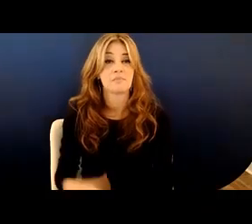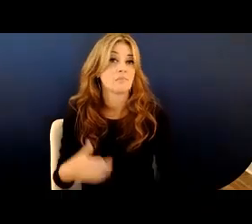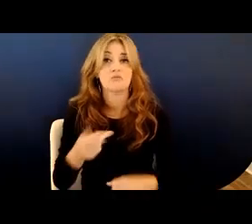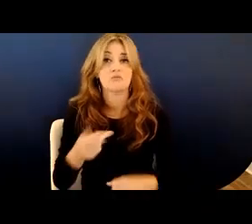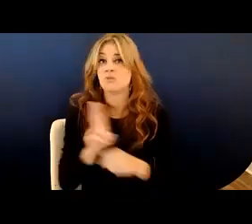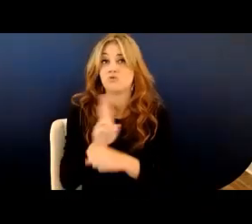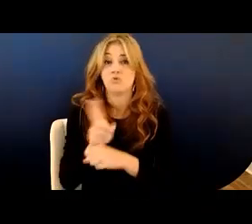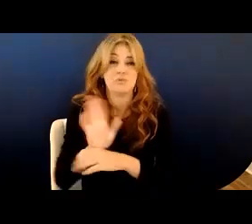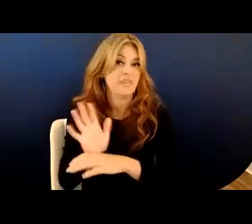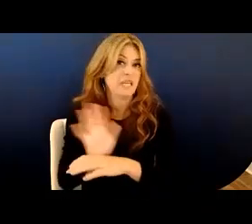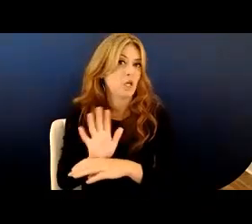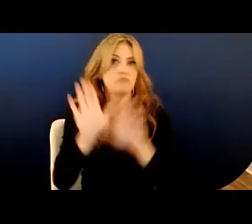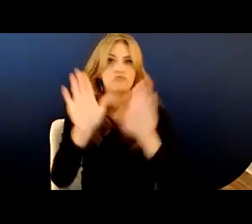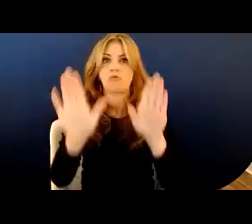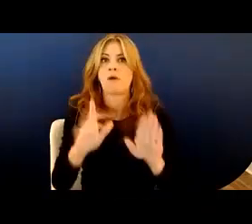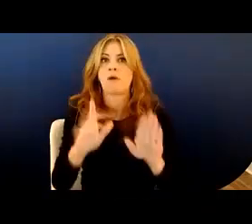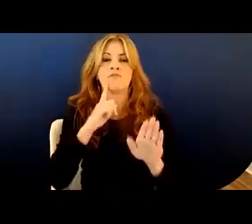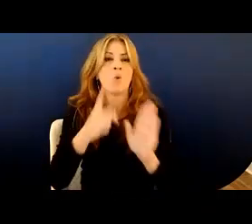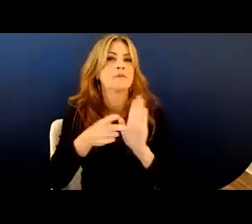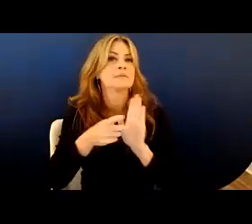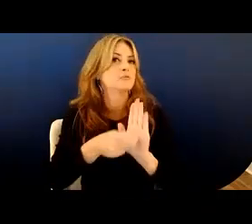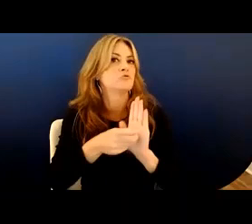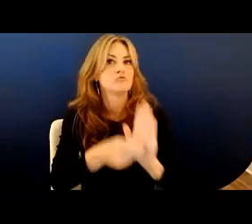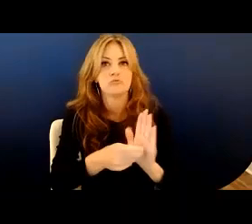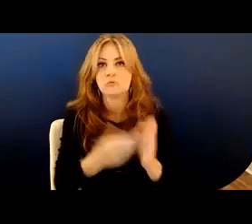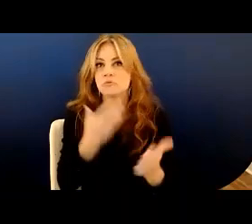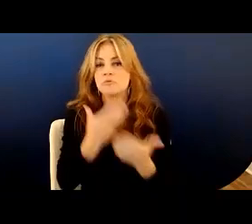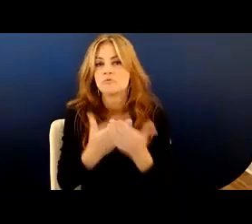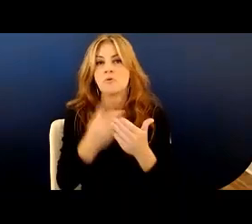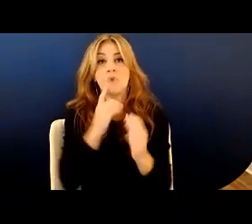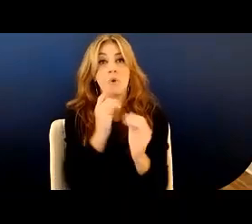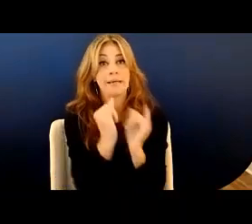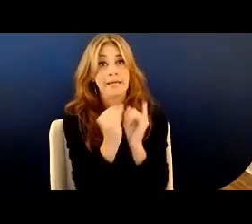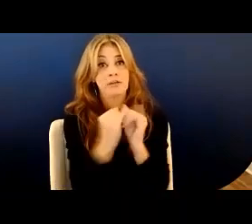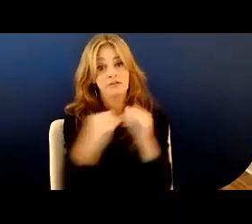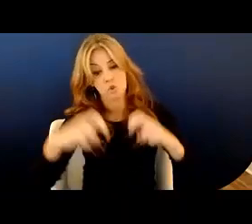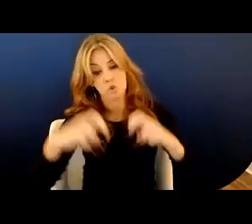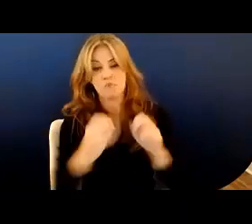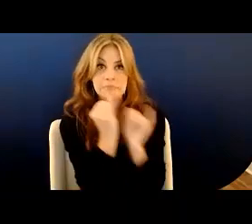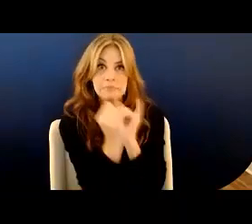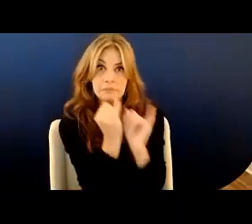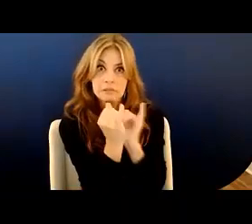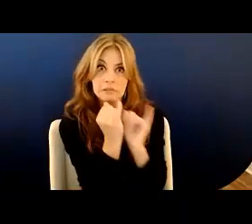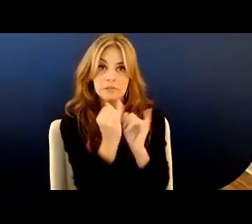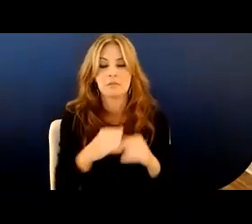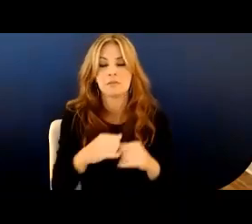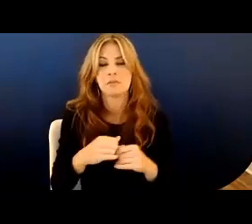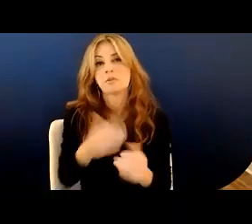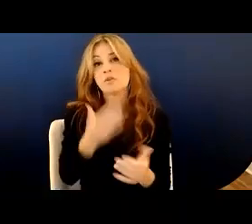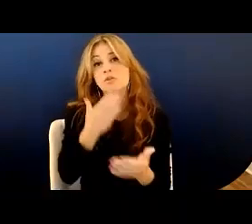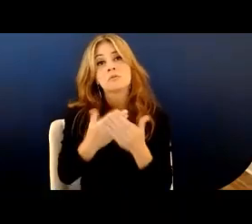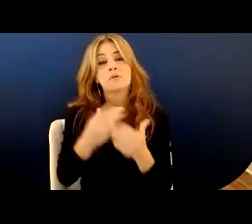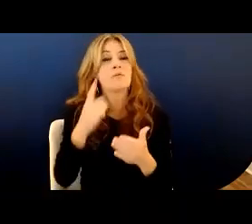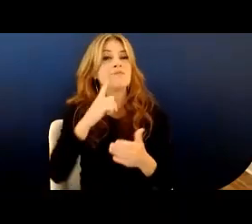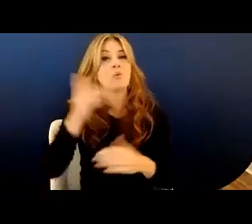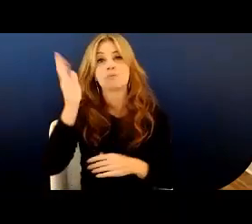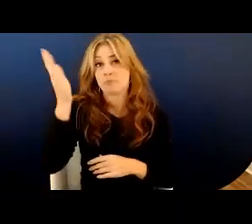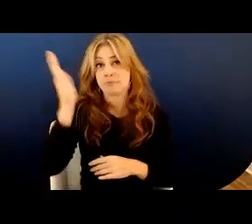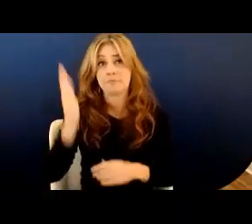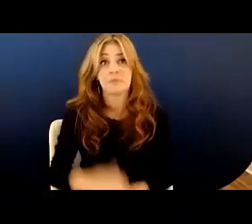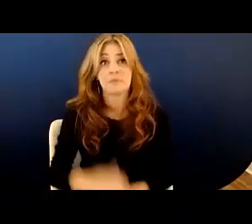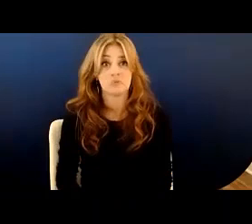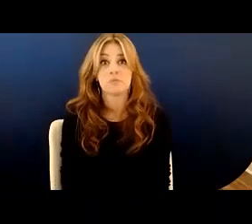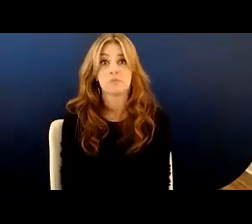They're great for demonstrations. They're great for interviews. And they're great even for presentations. We'll